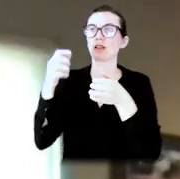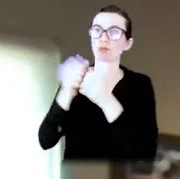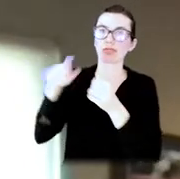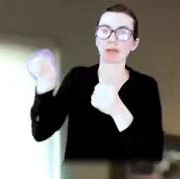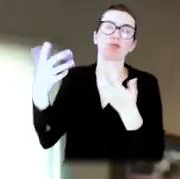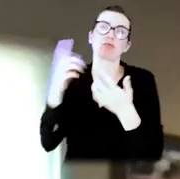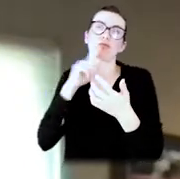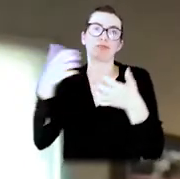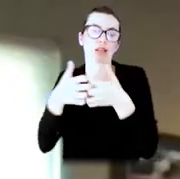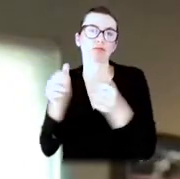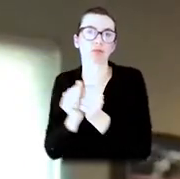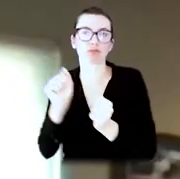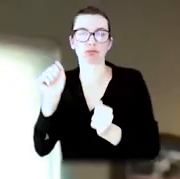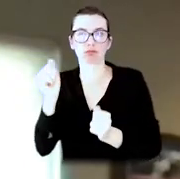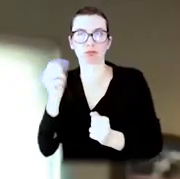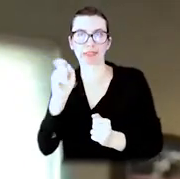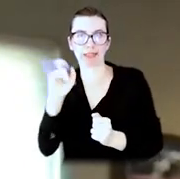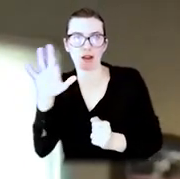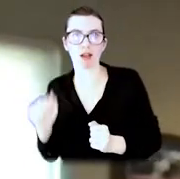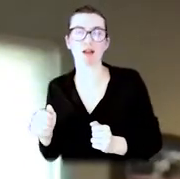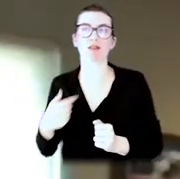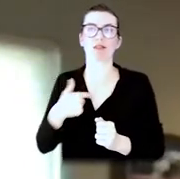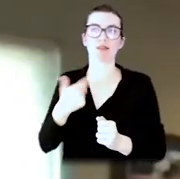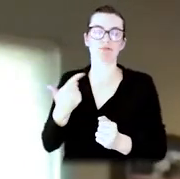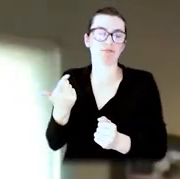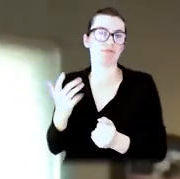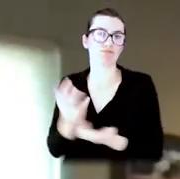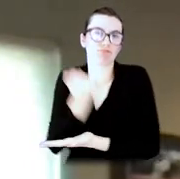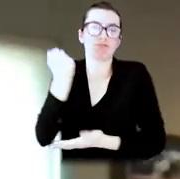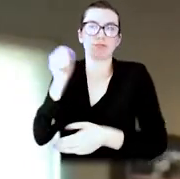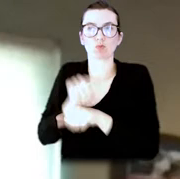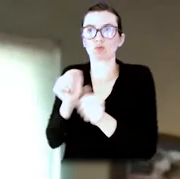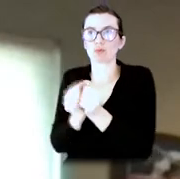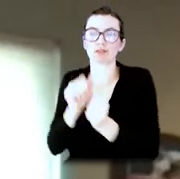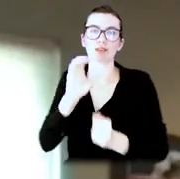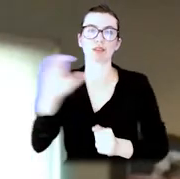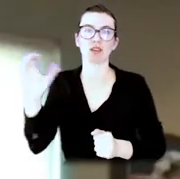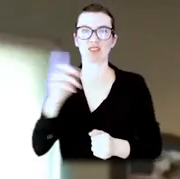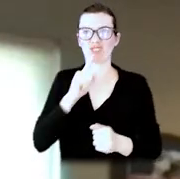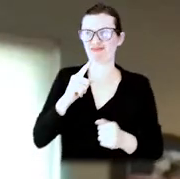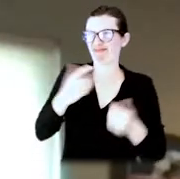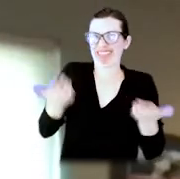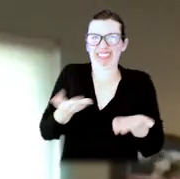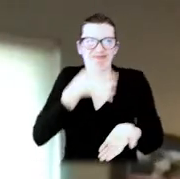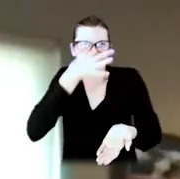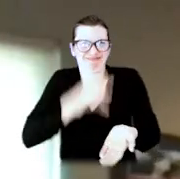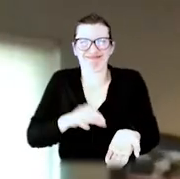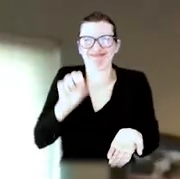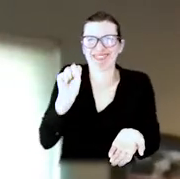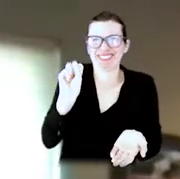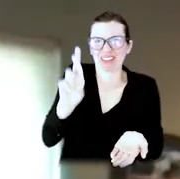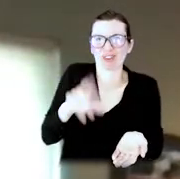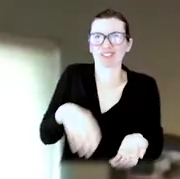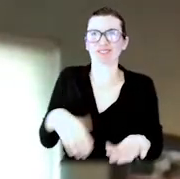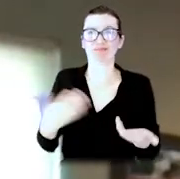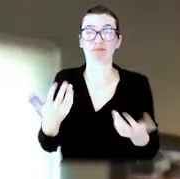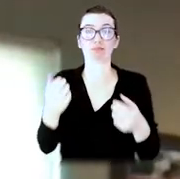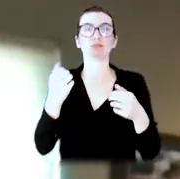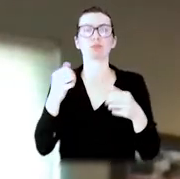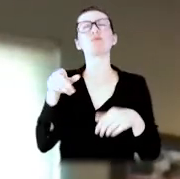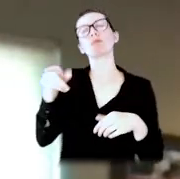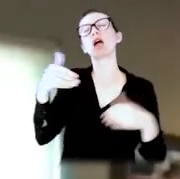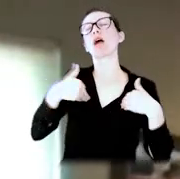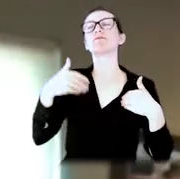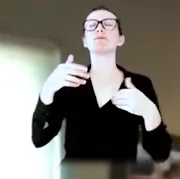that I got to work with Canine Companion. They, and they're right here in our backyard in Santa Rosa. And a lot of the locations, they have